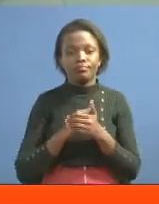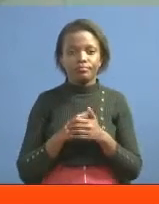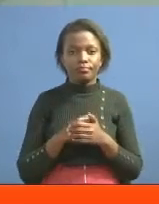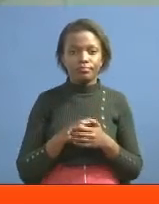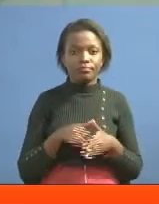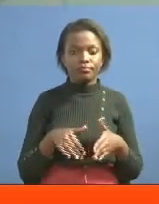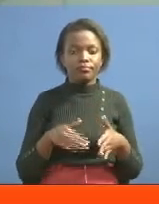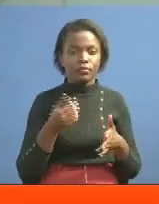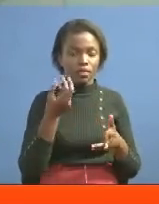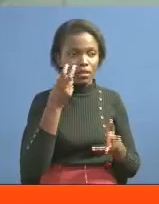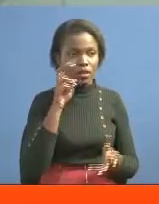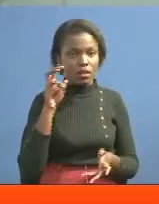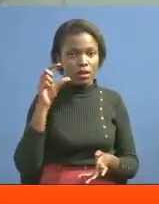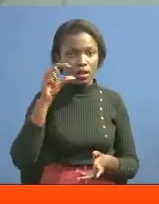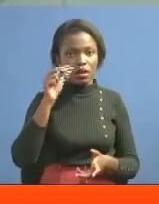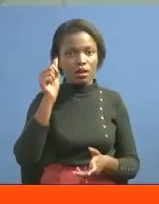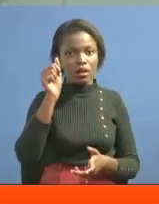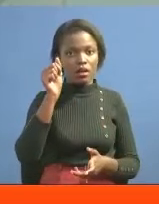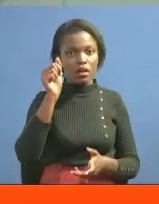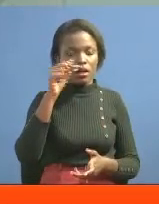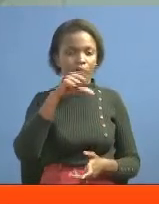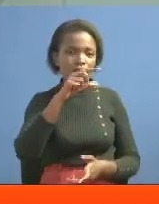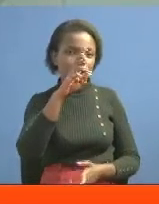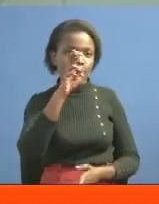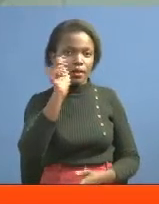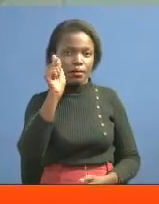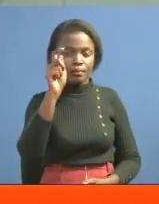Also explore grants, as I know the government is doing.